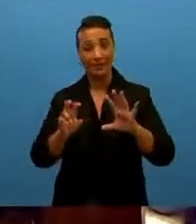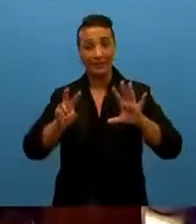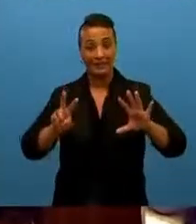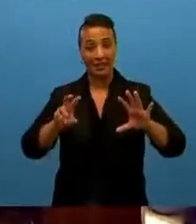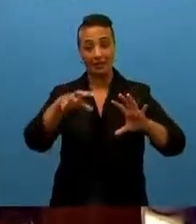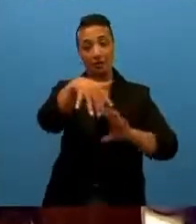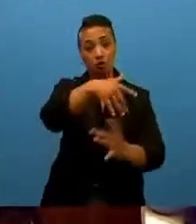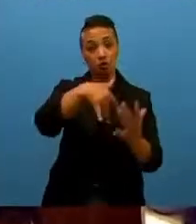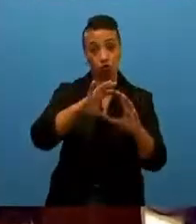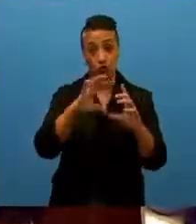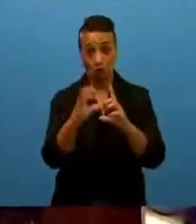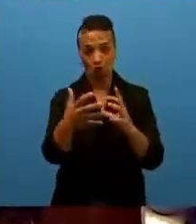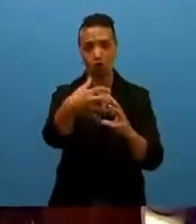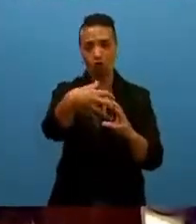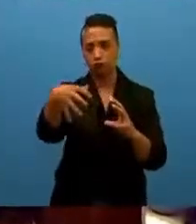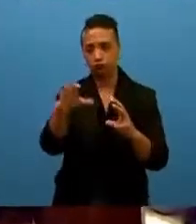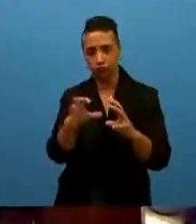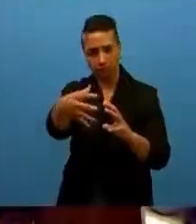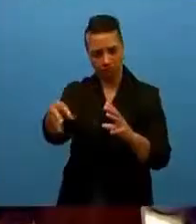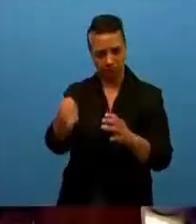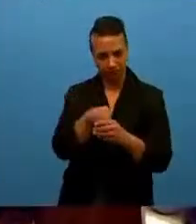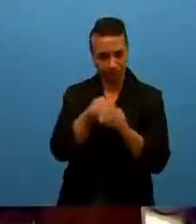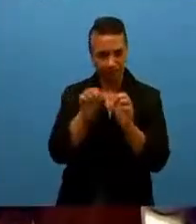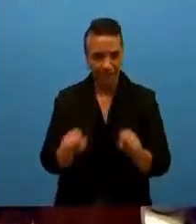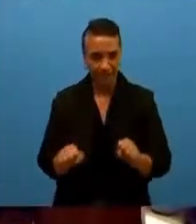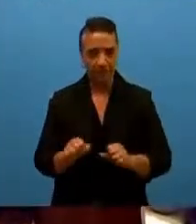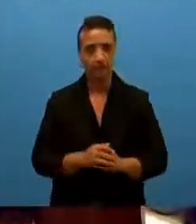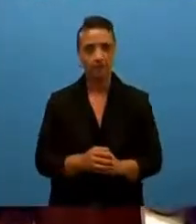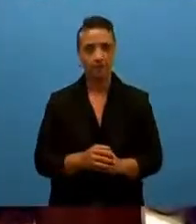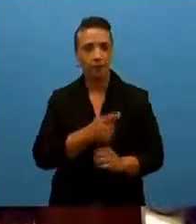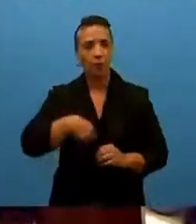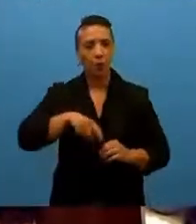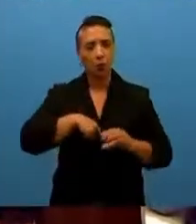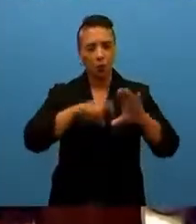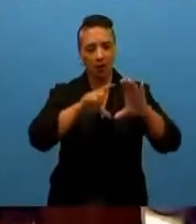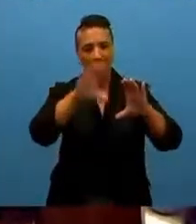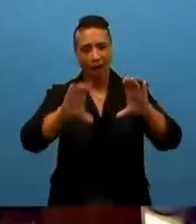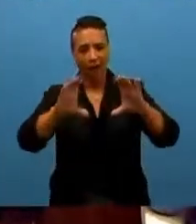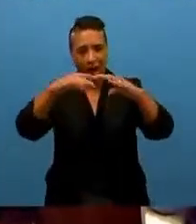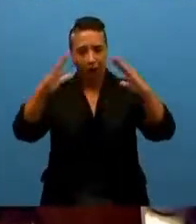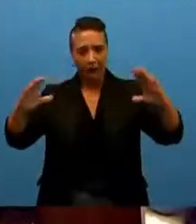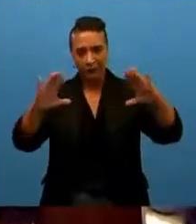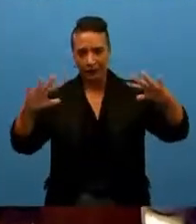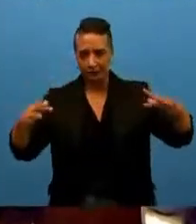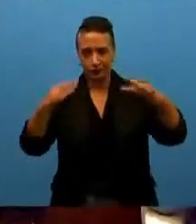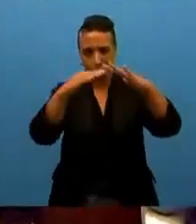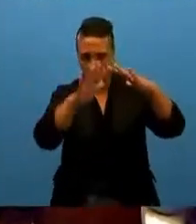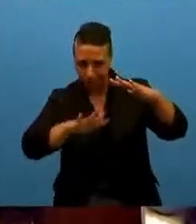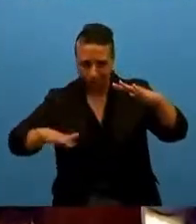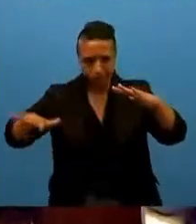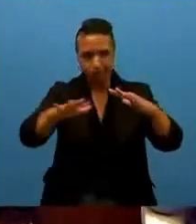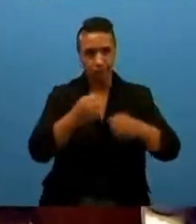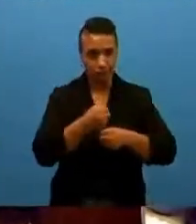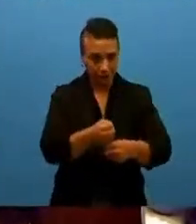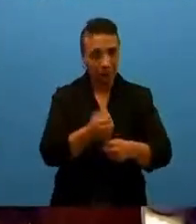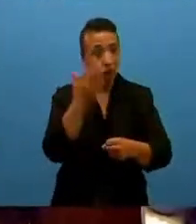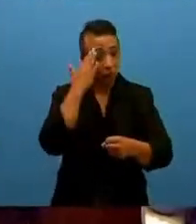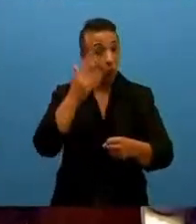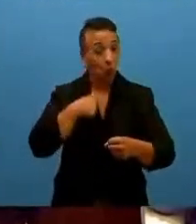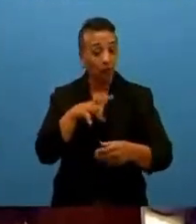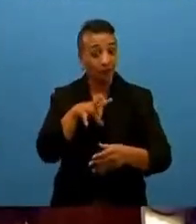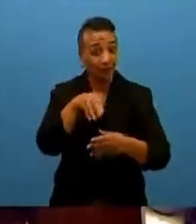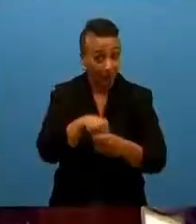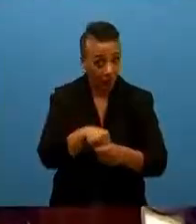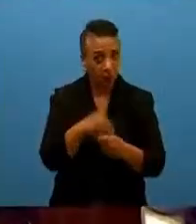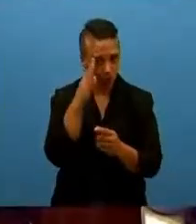regions. 2, from the Arctic perspective, we support advancing a resolution in September session